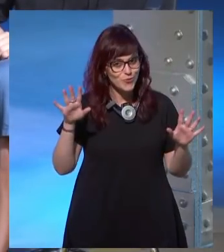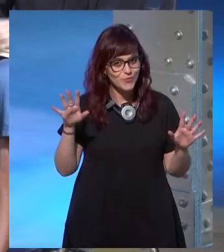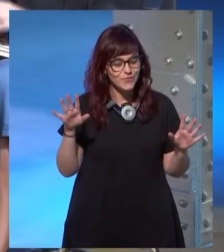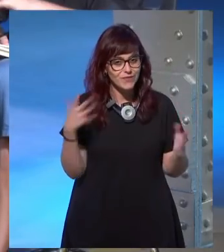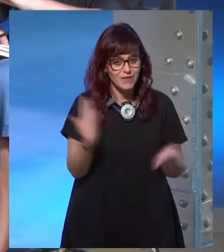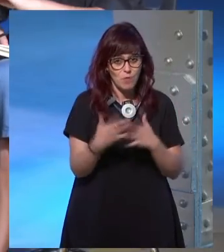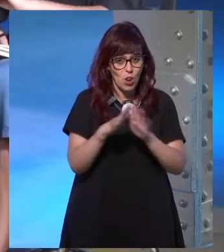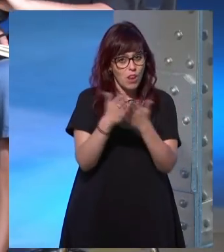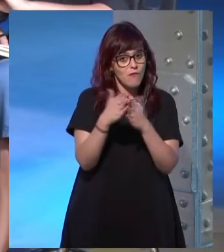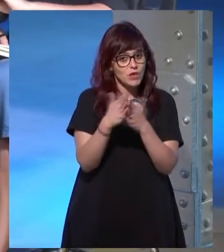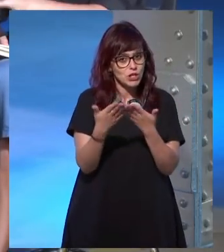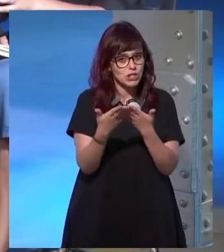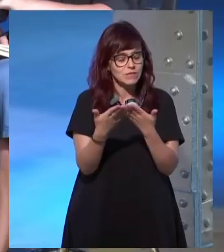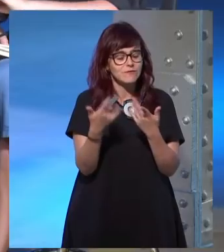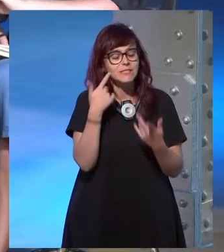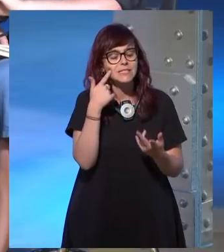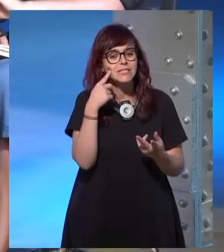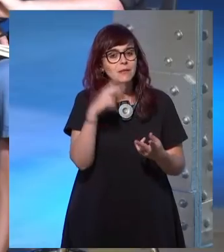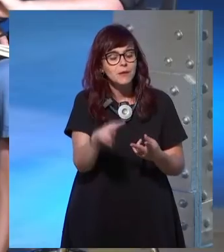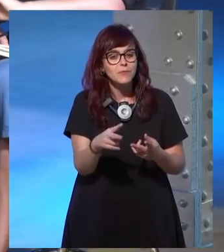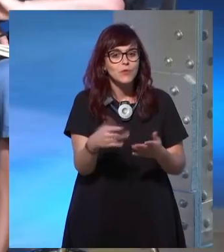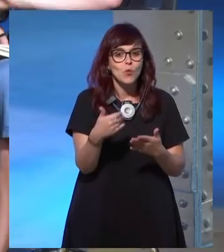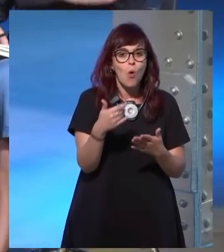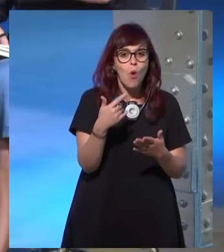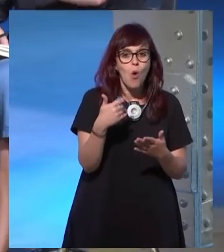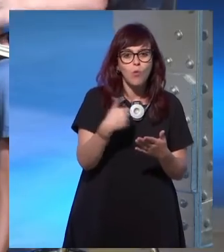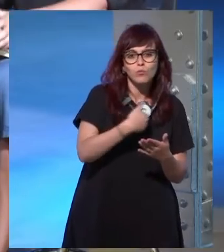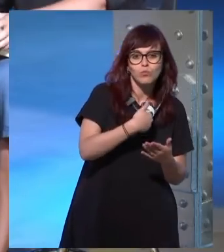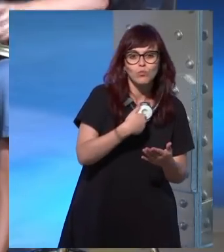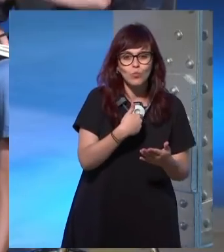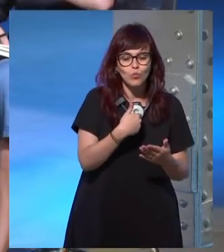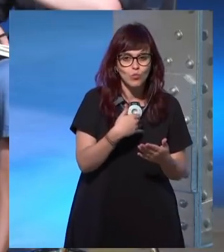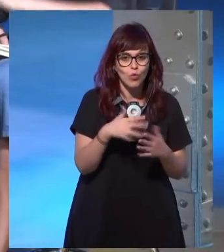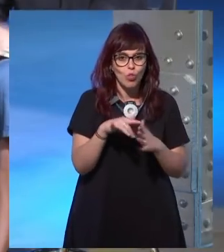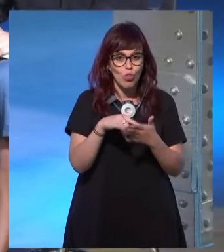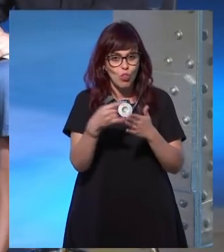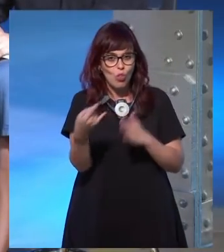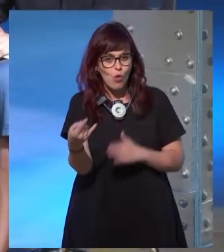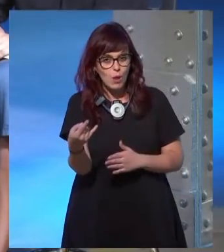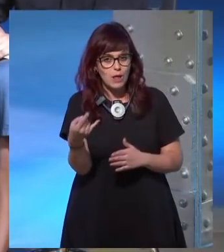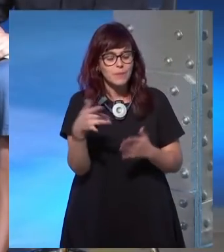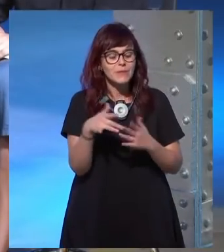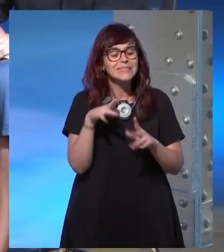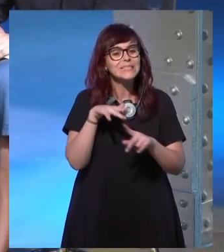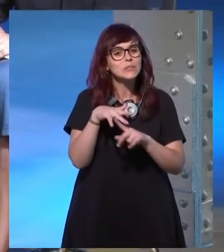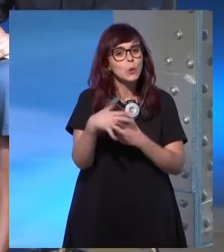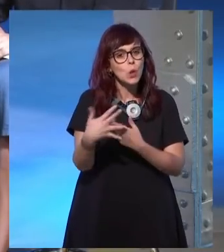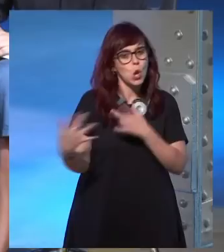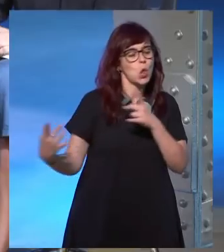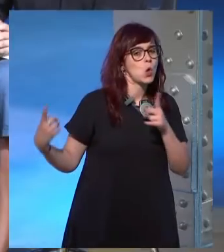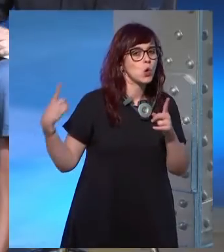the internet that from the beginning we see that the internet is a